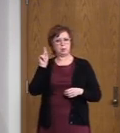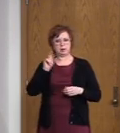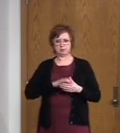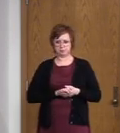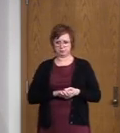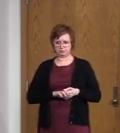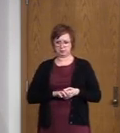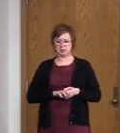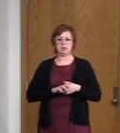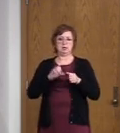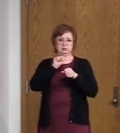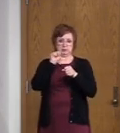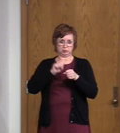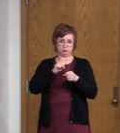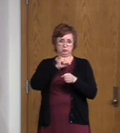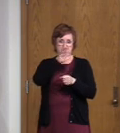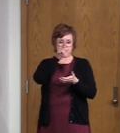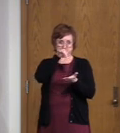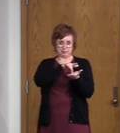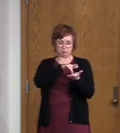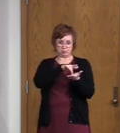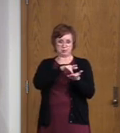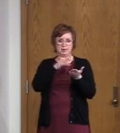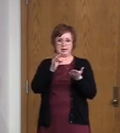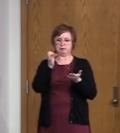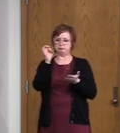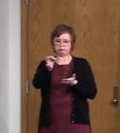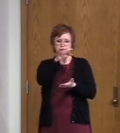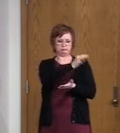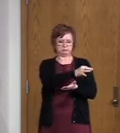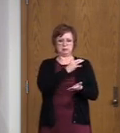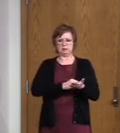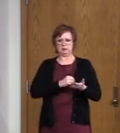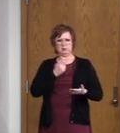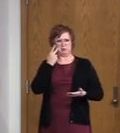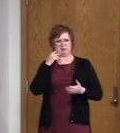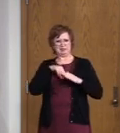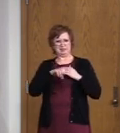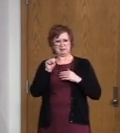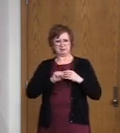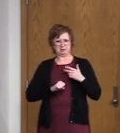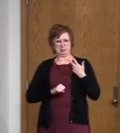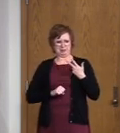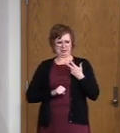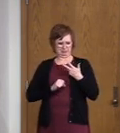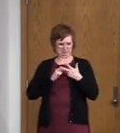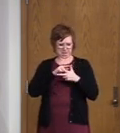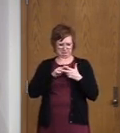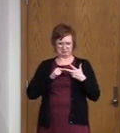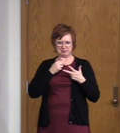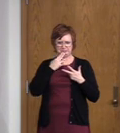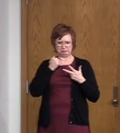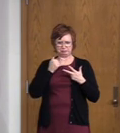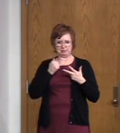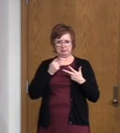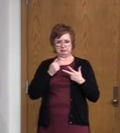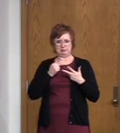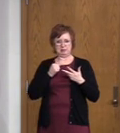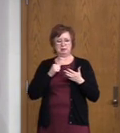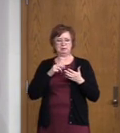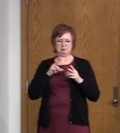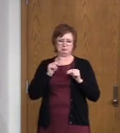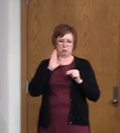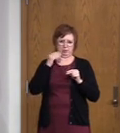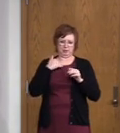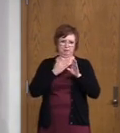outside of Saskatoon, but also inside of Saskatoon. And even though there's only 3 dots in Saskatoon representing the clinics, that doesn't mean there's going to be one of each. There'll be